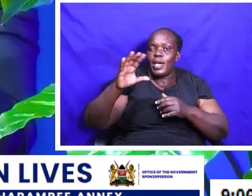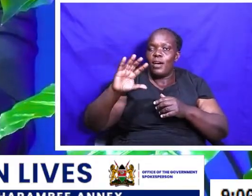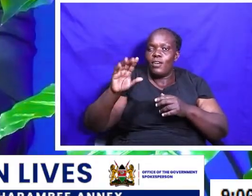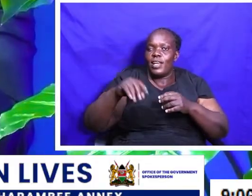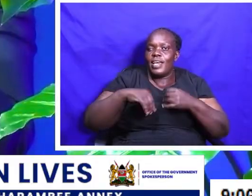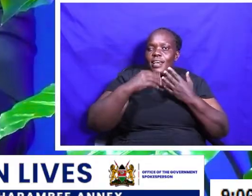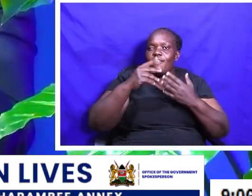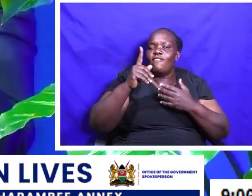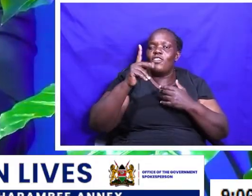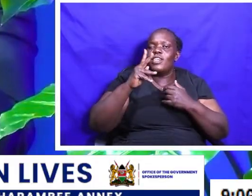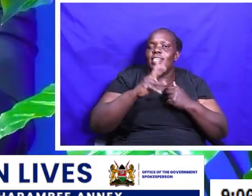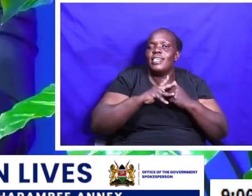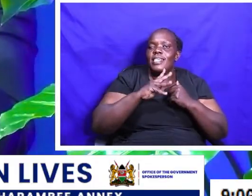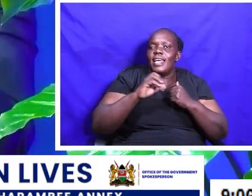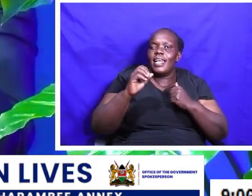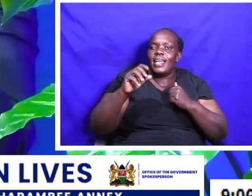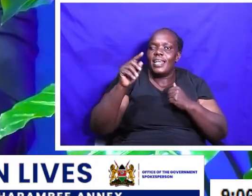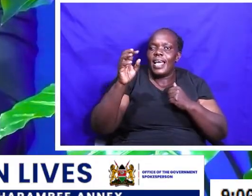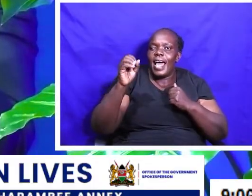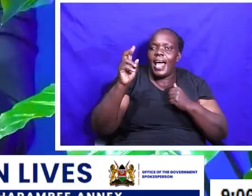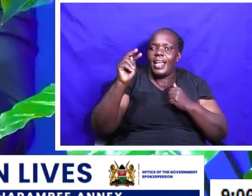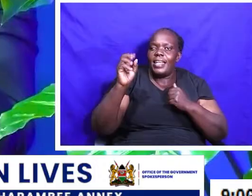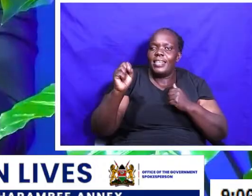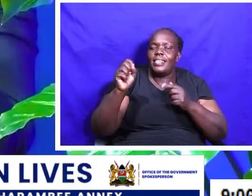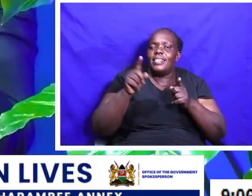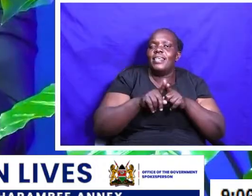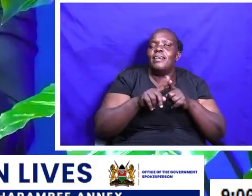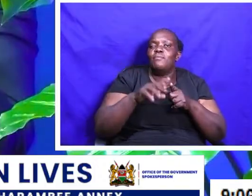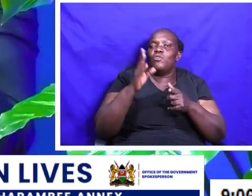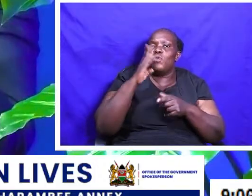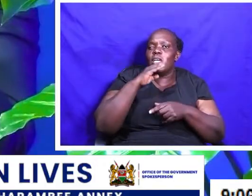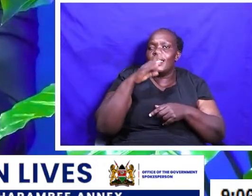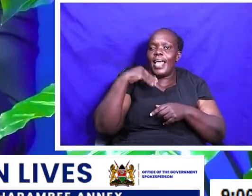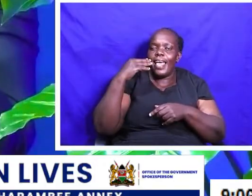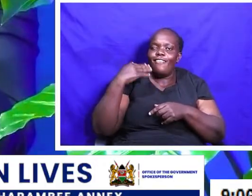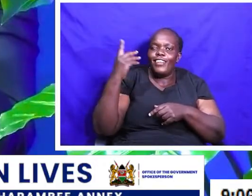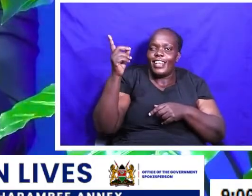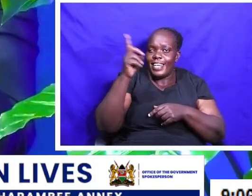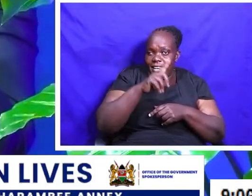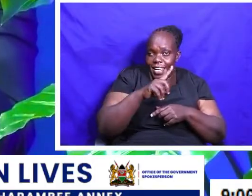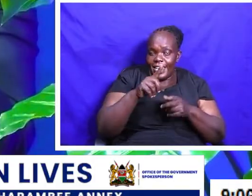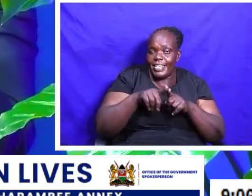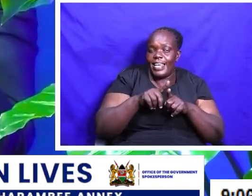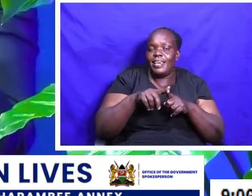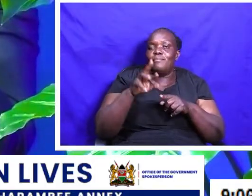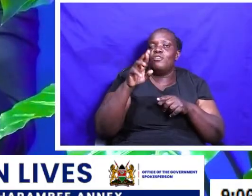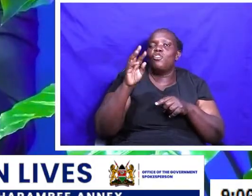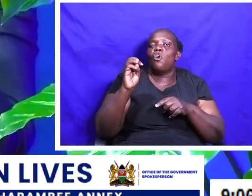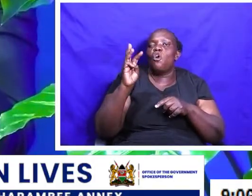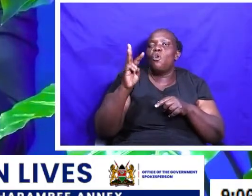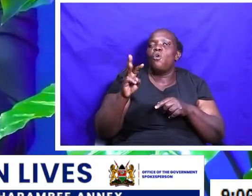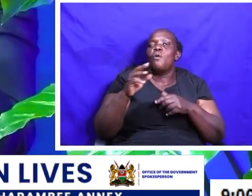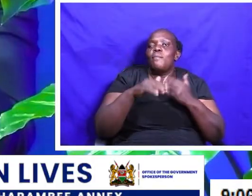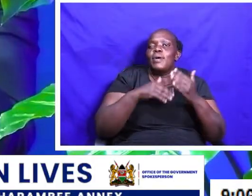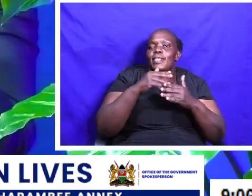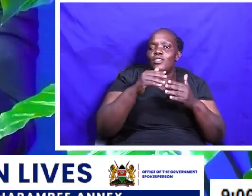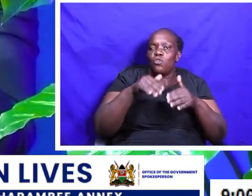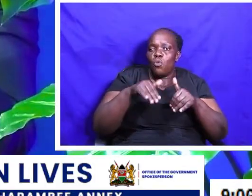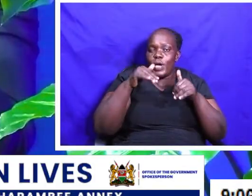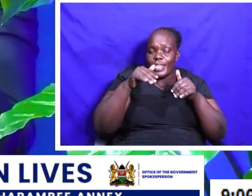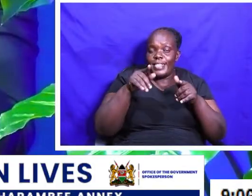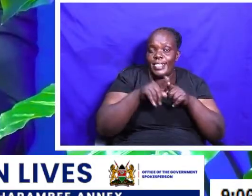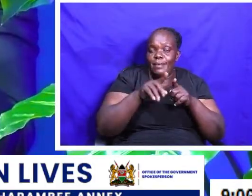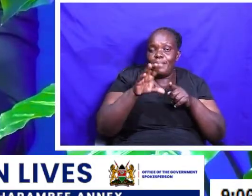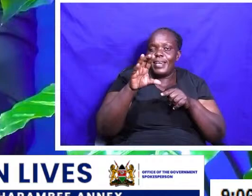Nairobi County produces over 1,400 tons of organic waste each and every day, raw material, which